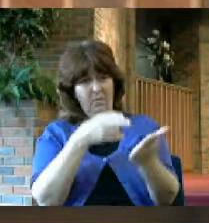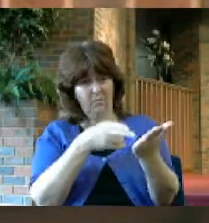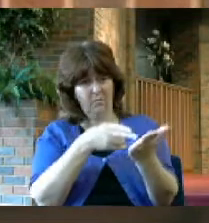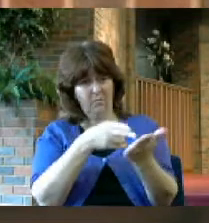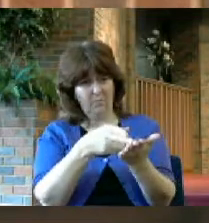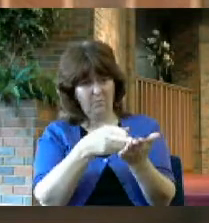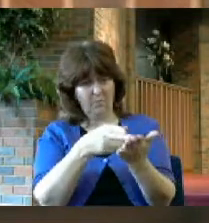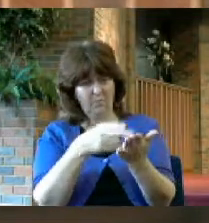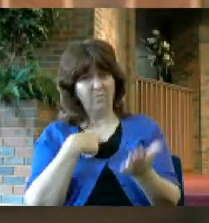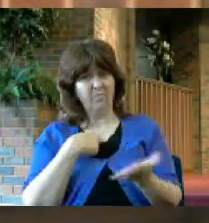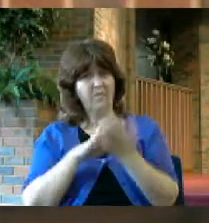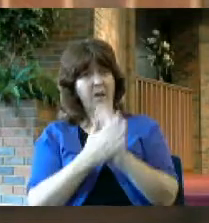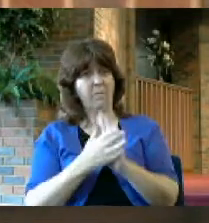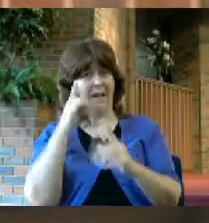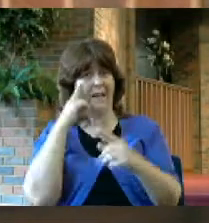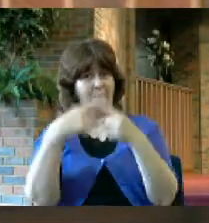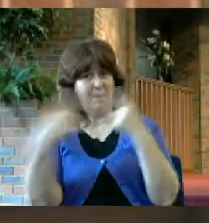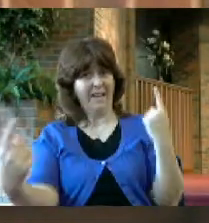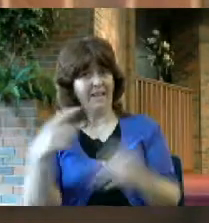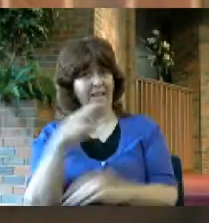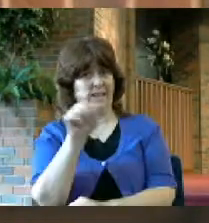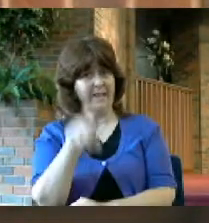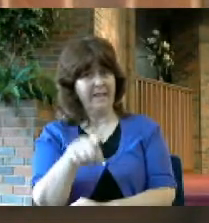The work of preaching is to preach the Word of God.